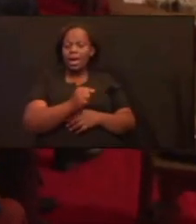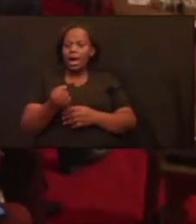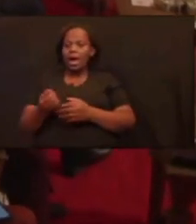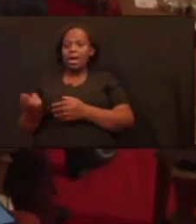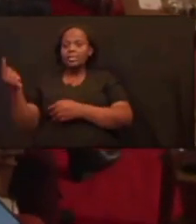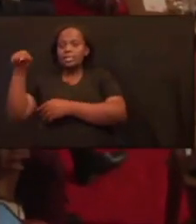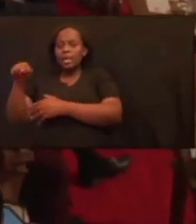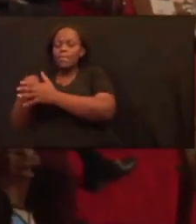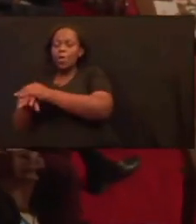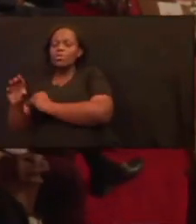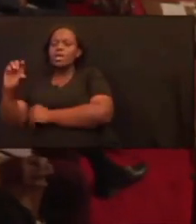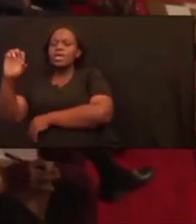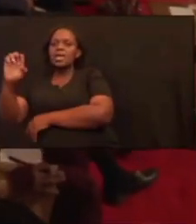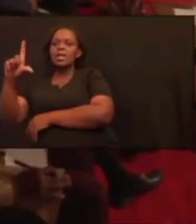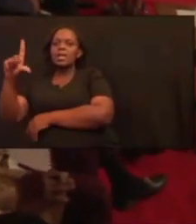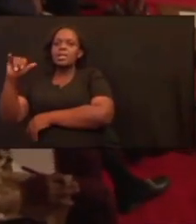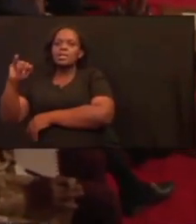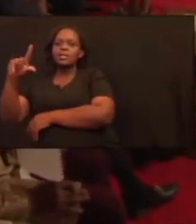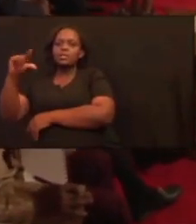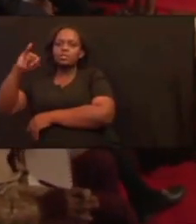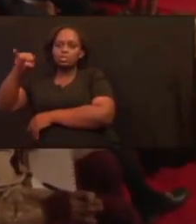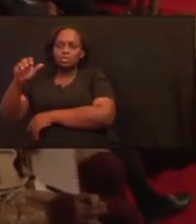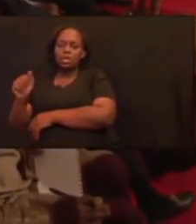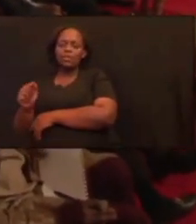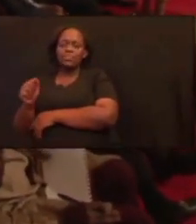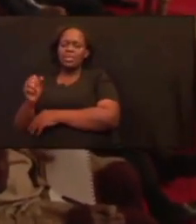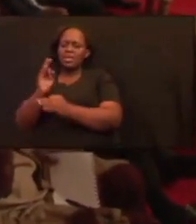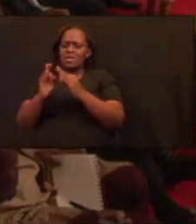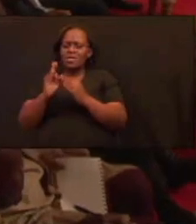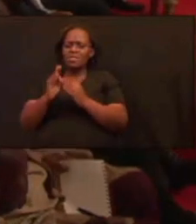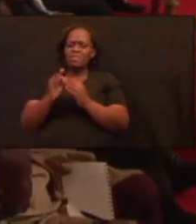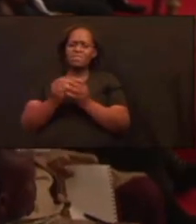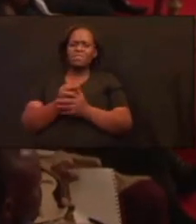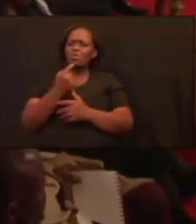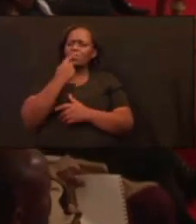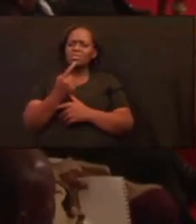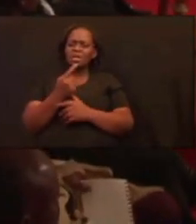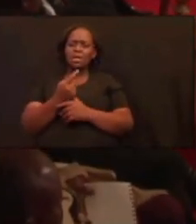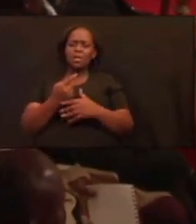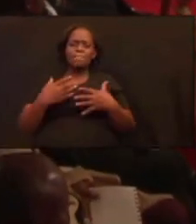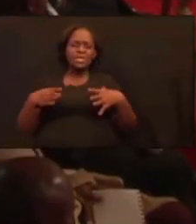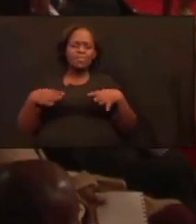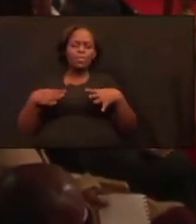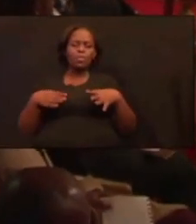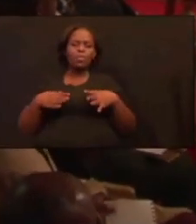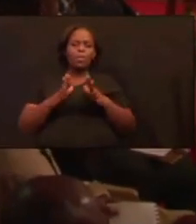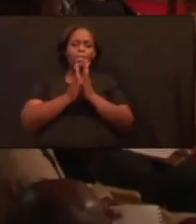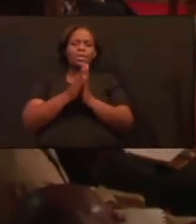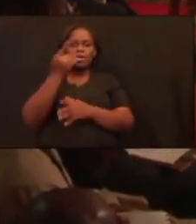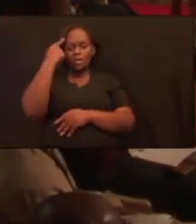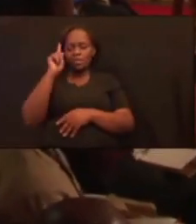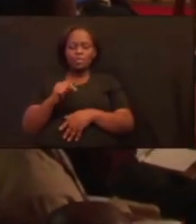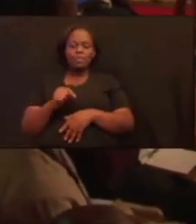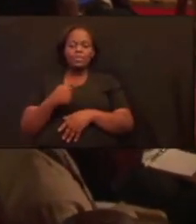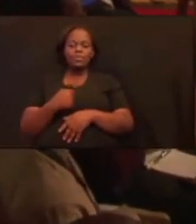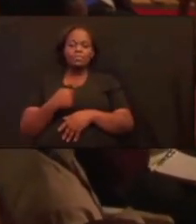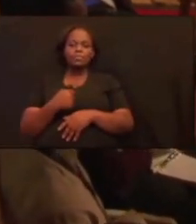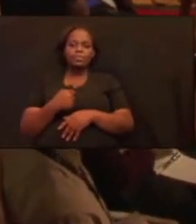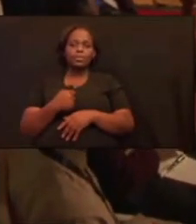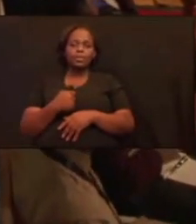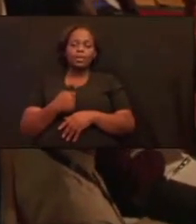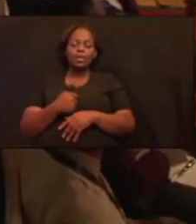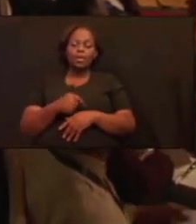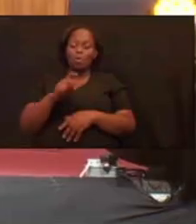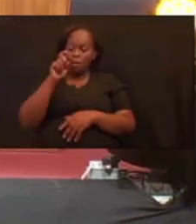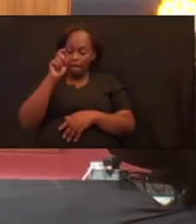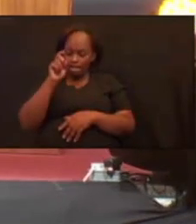If you must tell people, this man prayed for me, you don't carry the grace. It should speak.